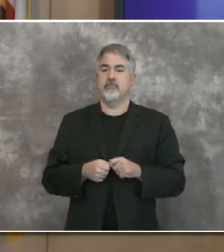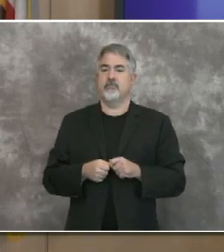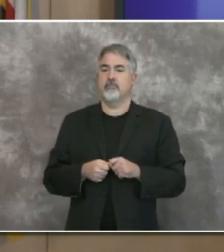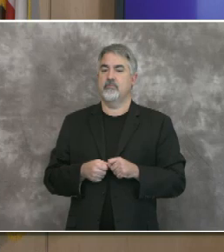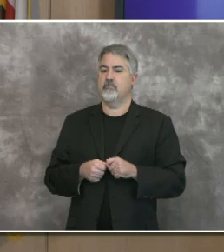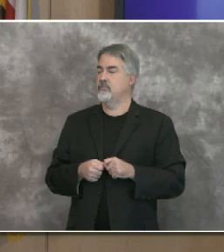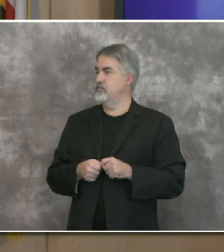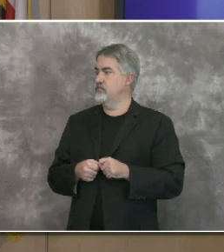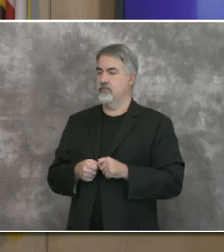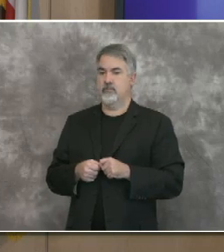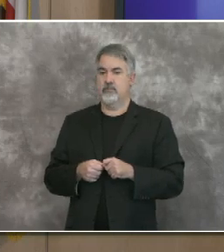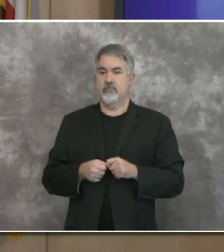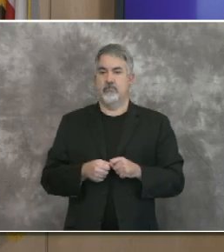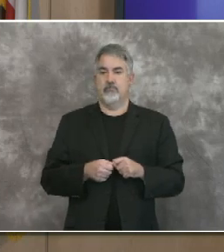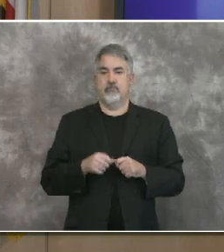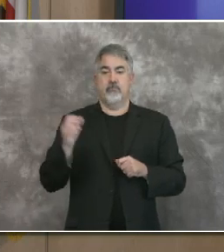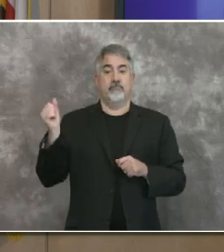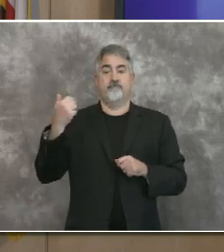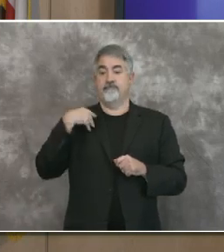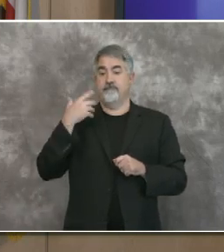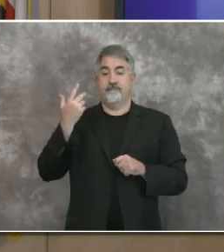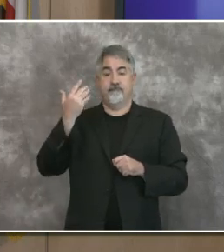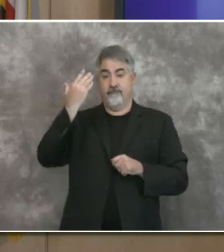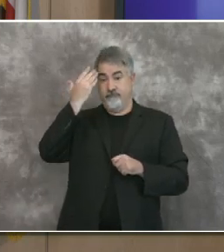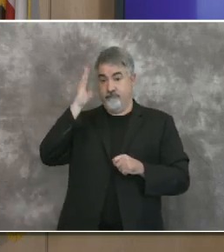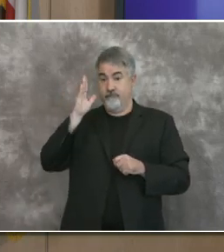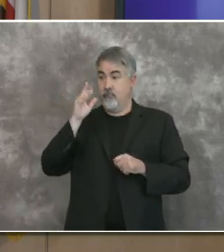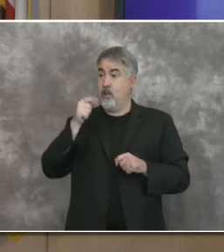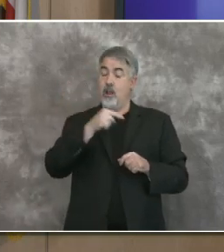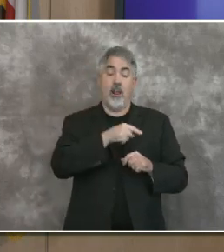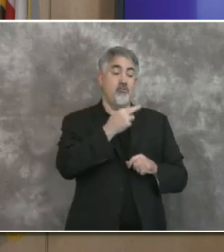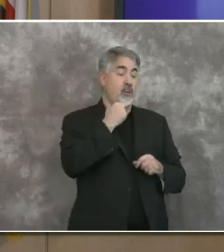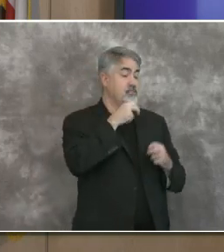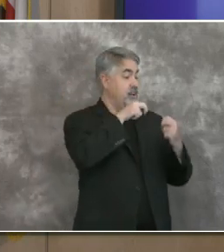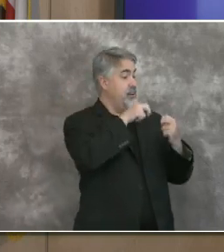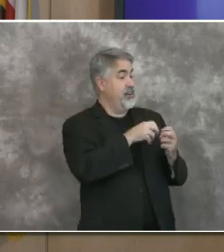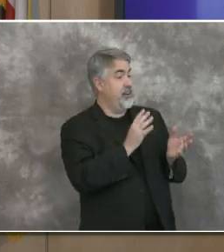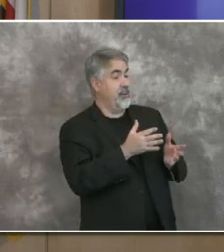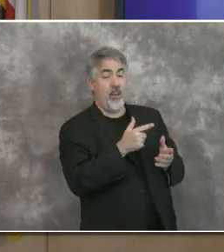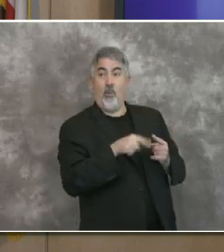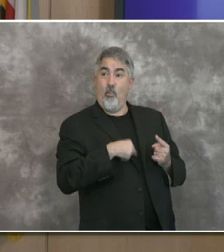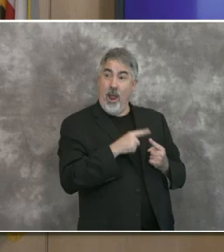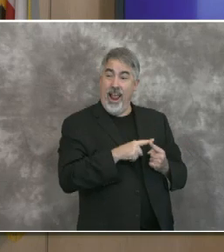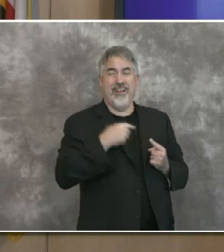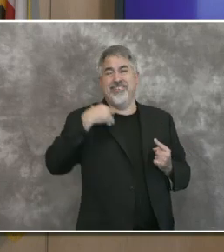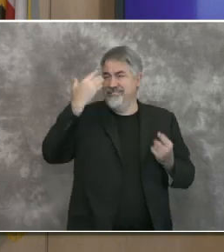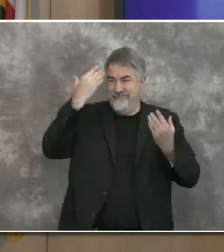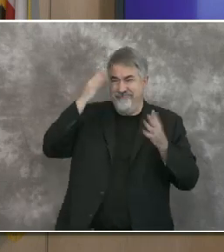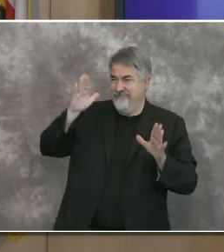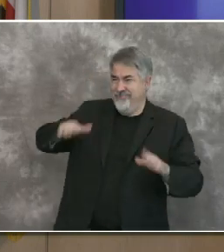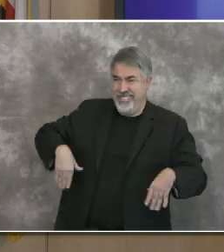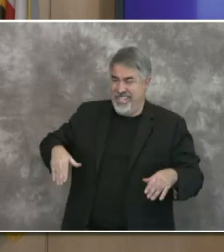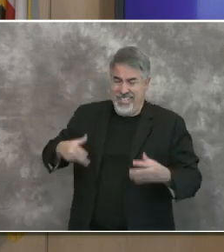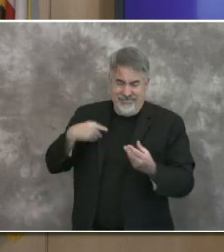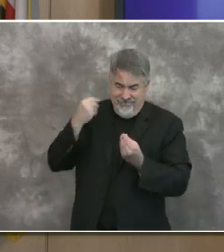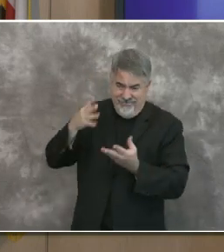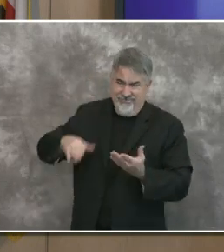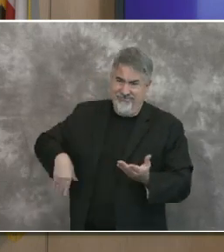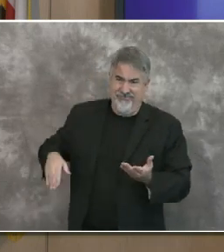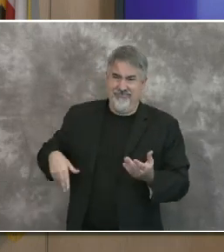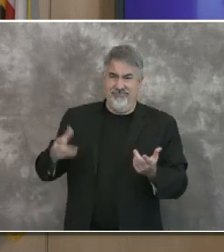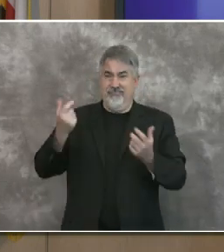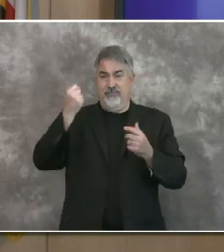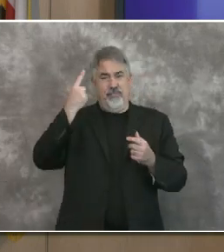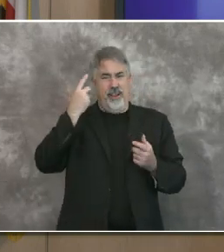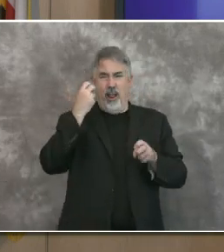Yeah, Matt, we don't know exactly when it will be, and it would be irresponsible to try and predict that. What I can tell you is we're